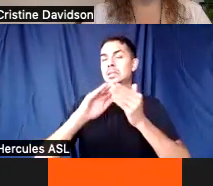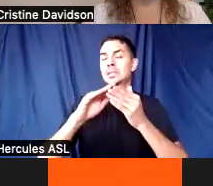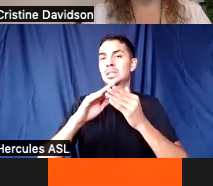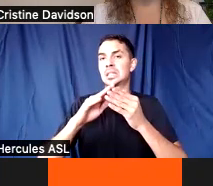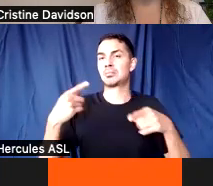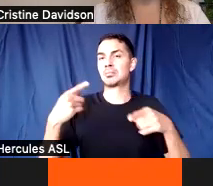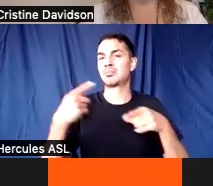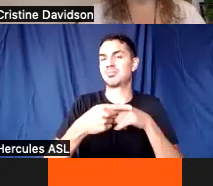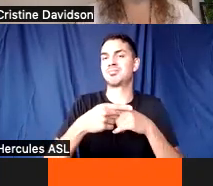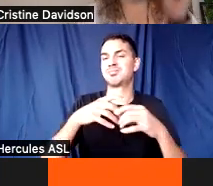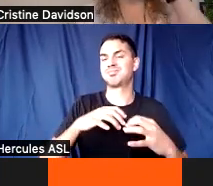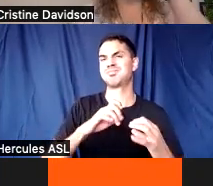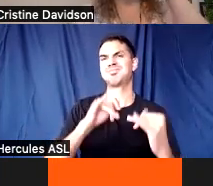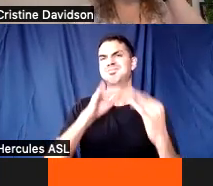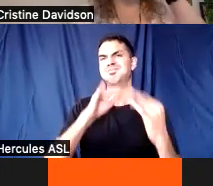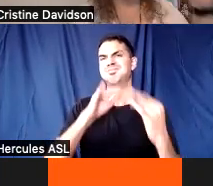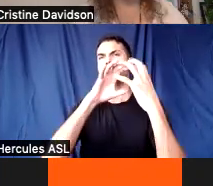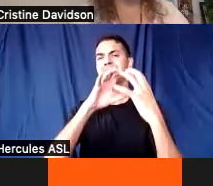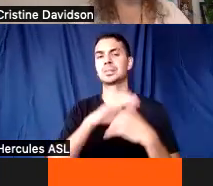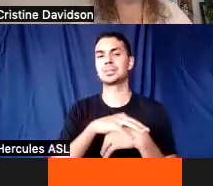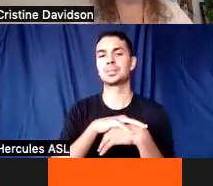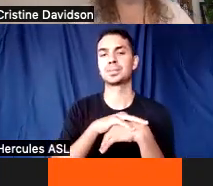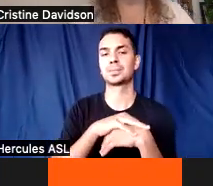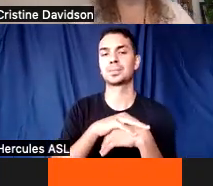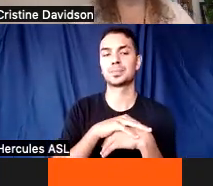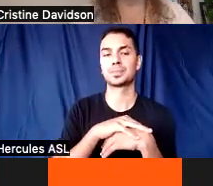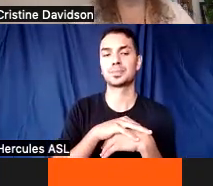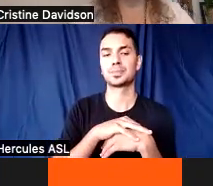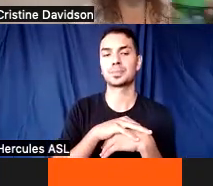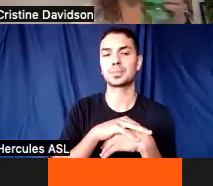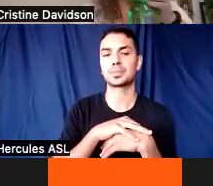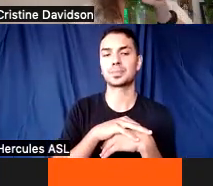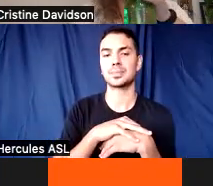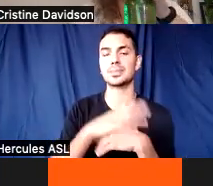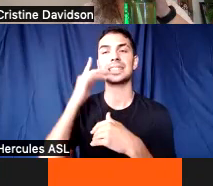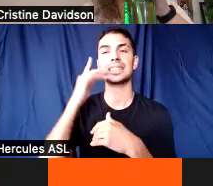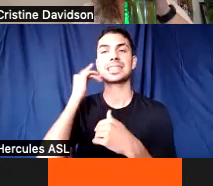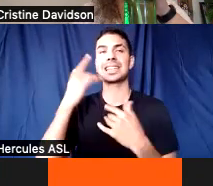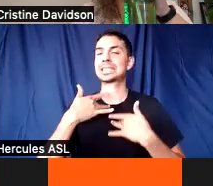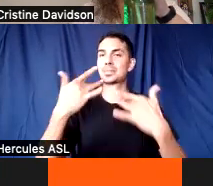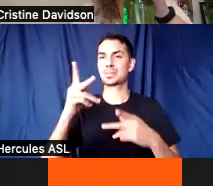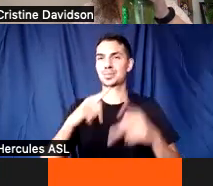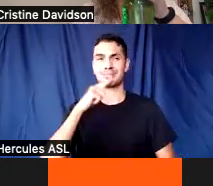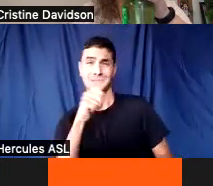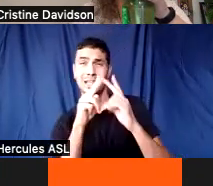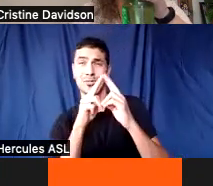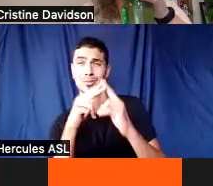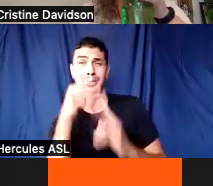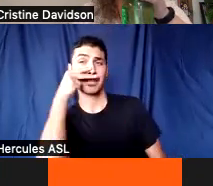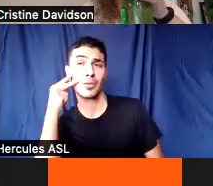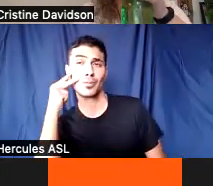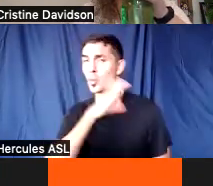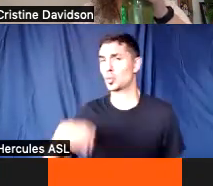thought that you are a Native or a Christian. You can't really be both. And so if you want to be a Christian, you give up your